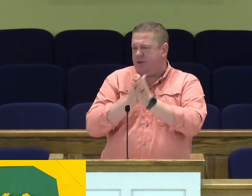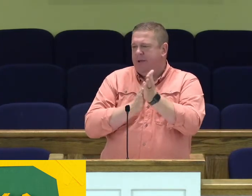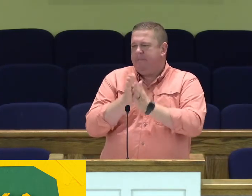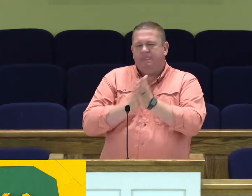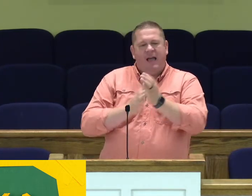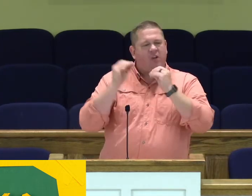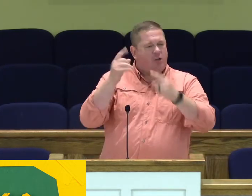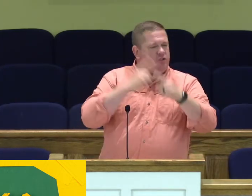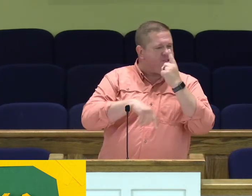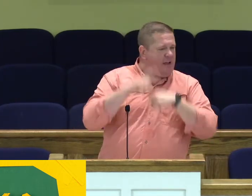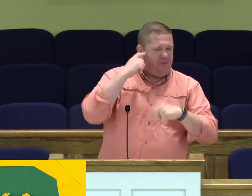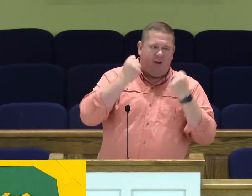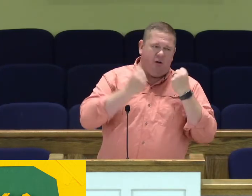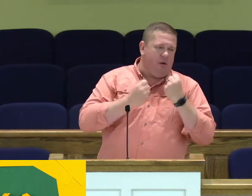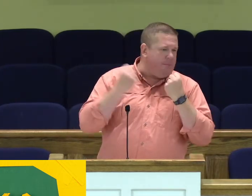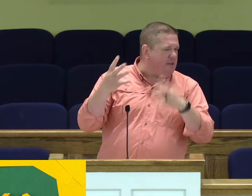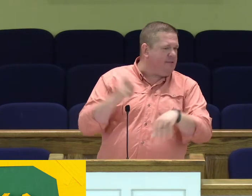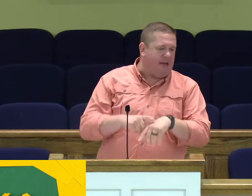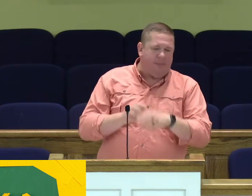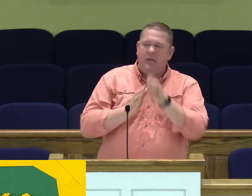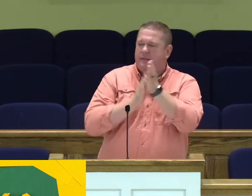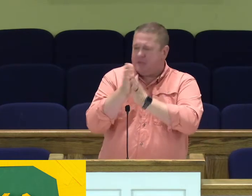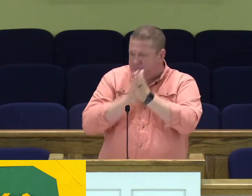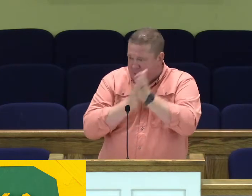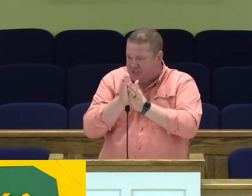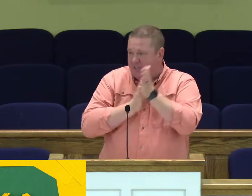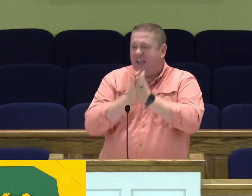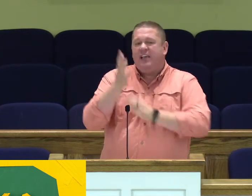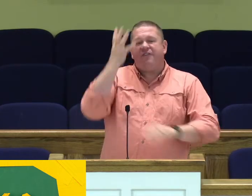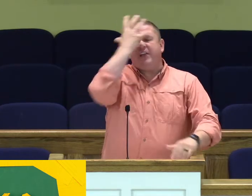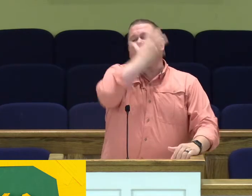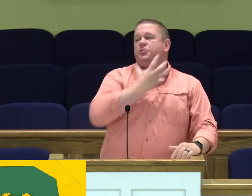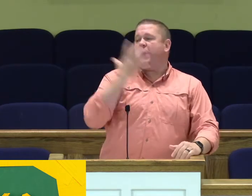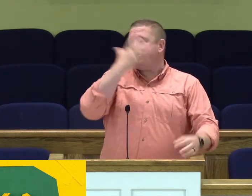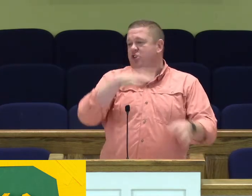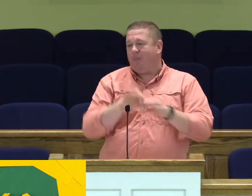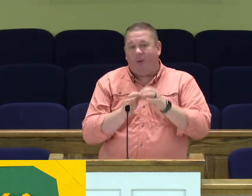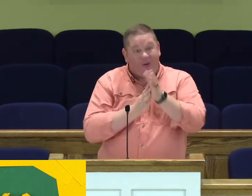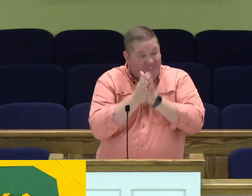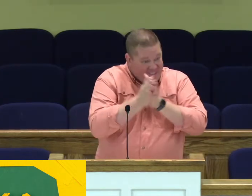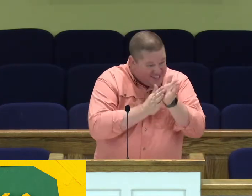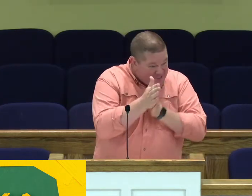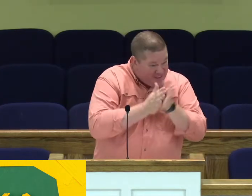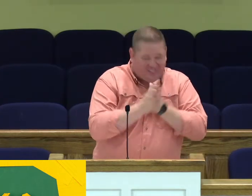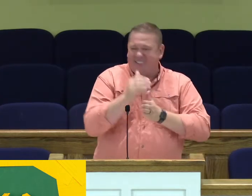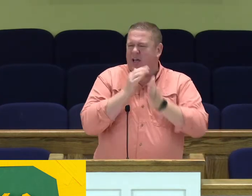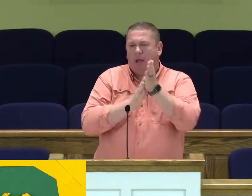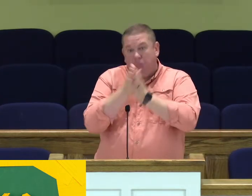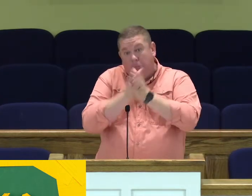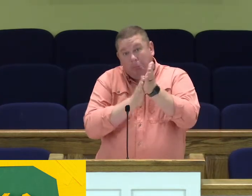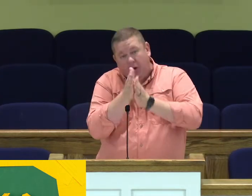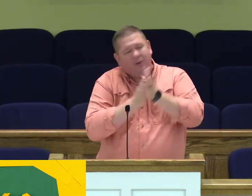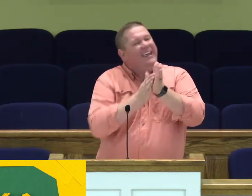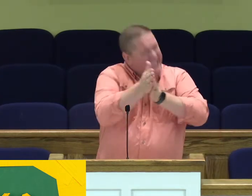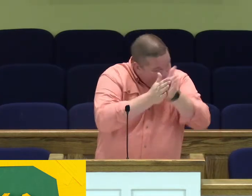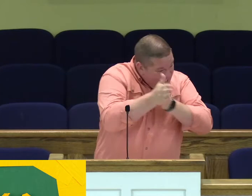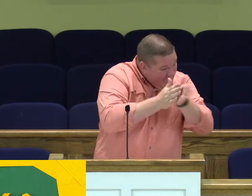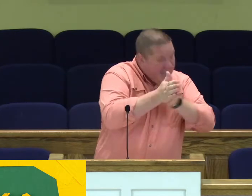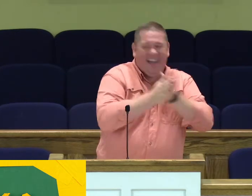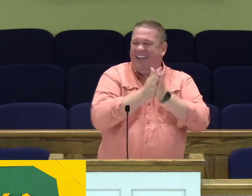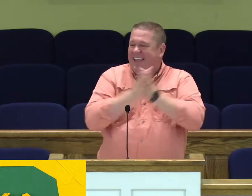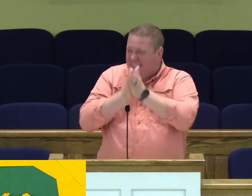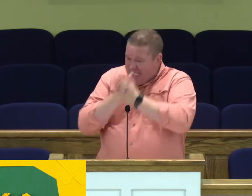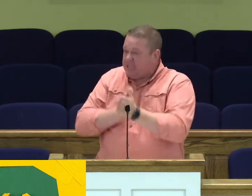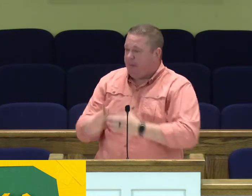anticipation. I've taught you the sign for that umpteen times, anticipation. Facial expressions are important. Anticipation, it's not like, you know,